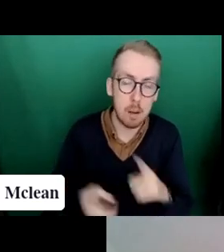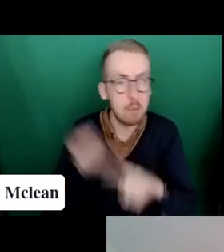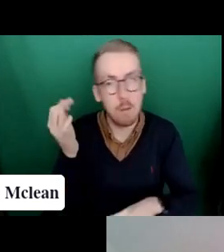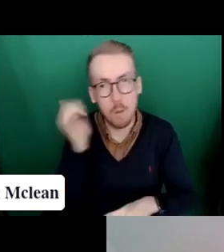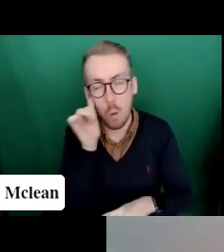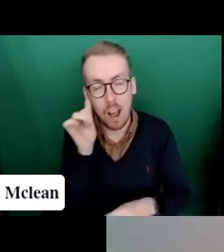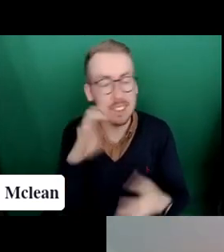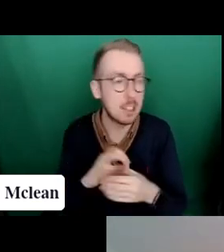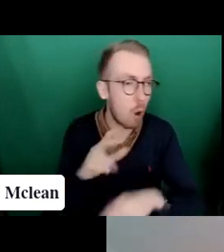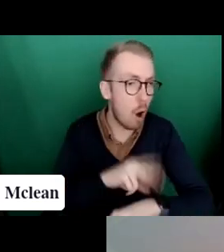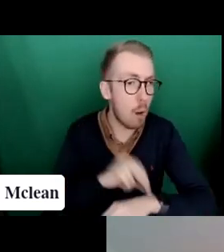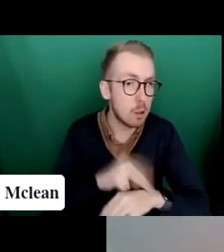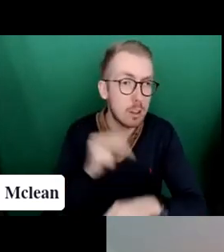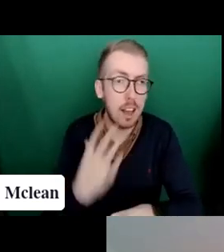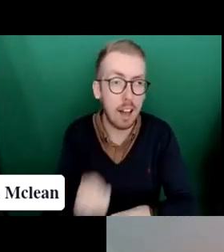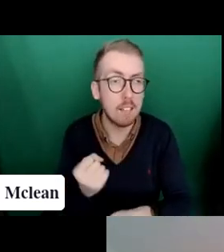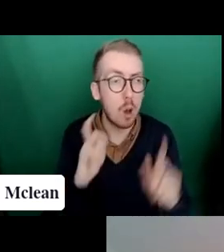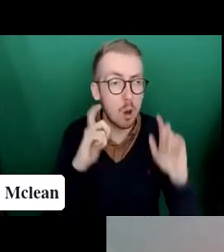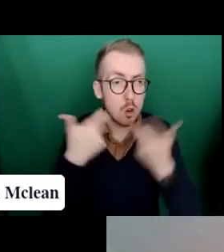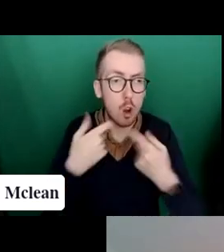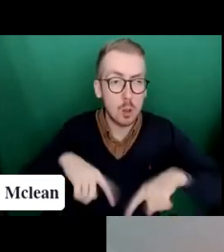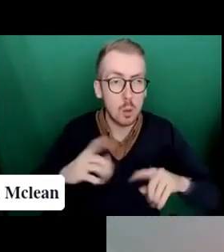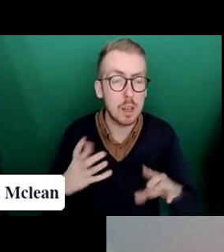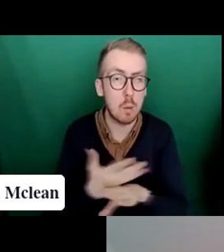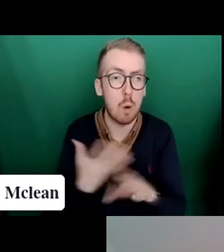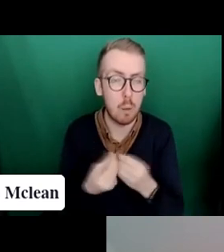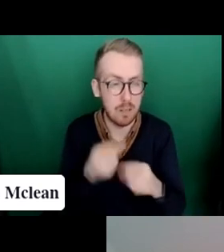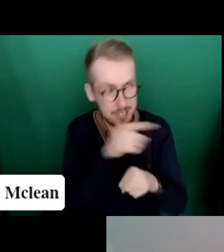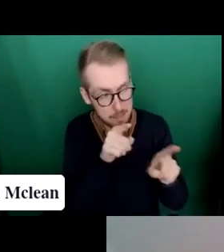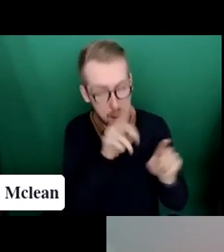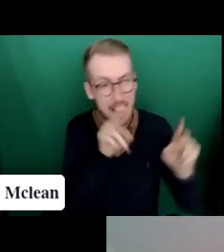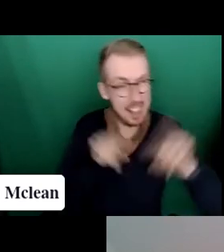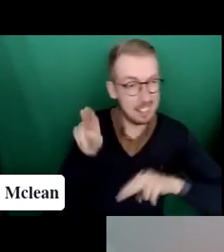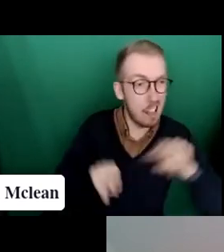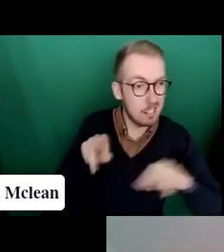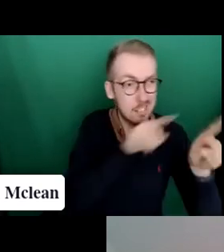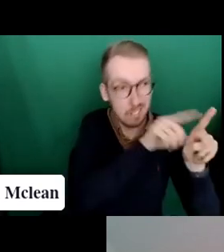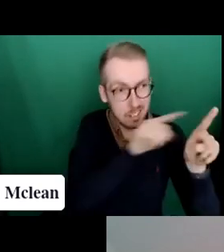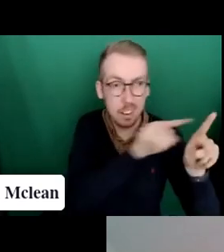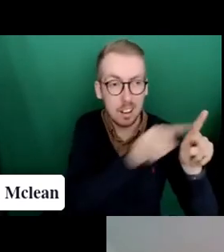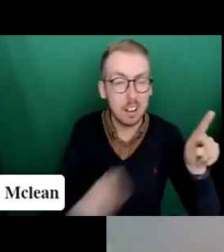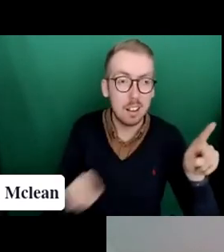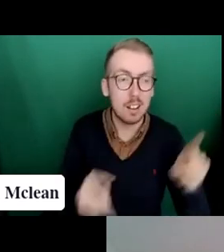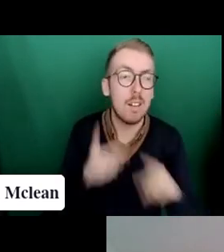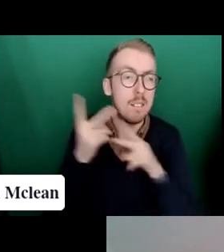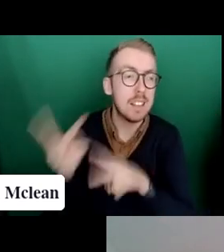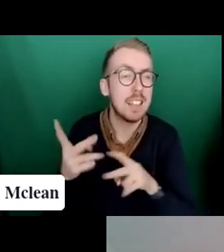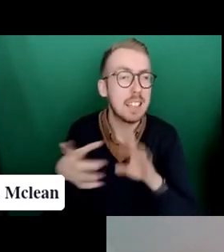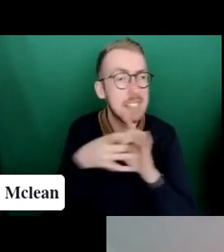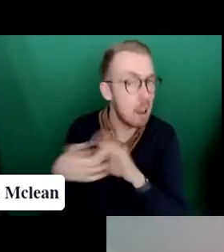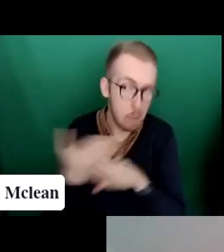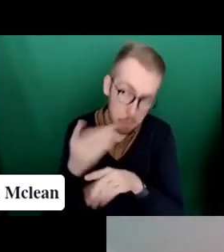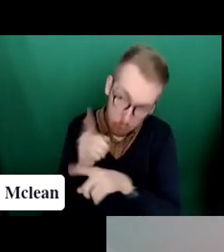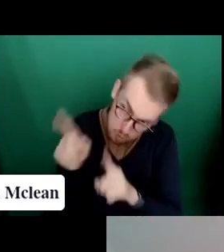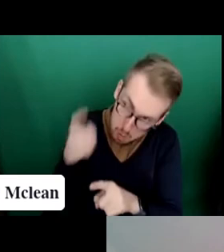as apprenticeships. So the college that we worked with as the assessor was able to go out to the network of employers at the end and say, have you